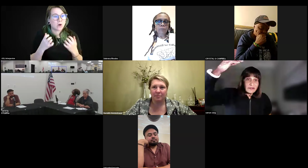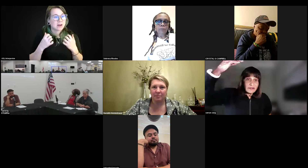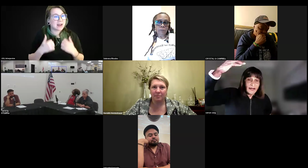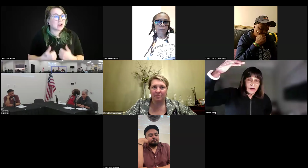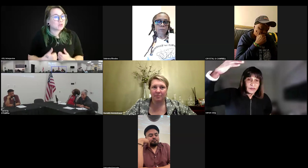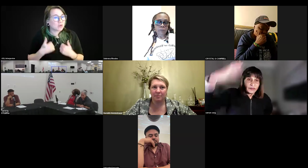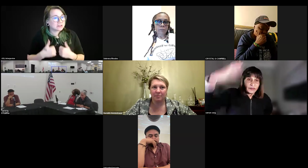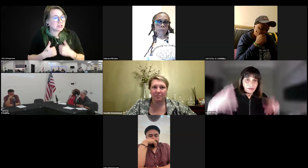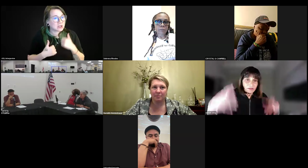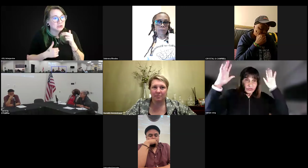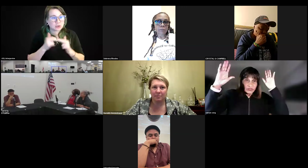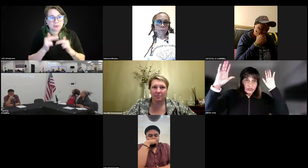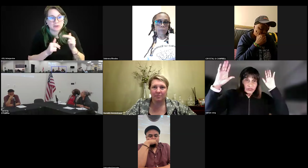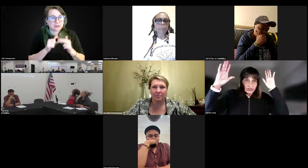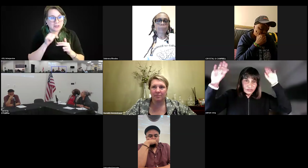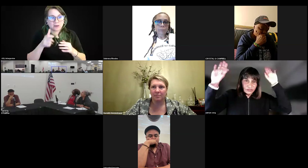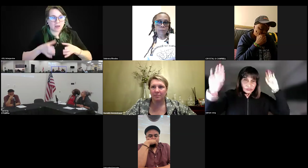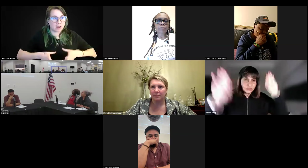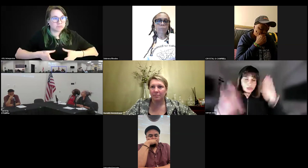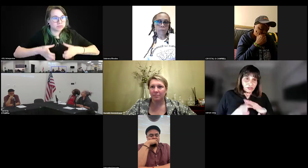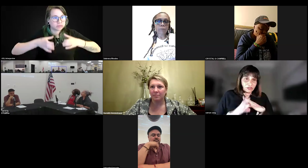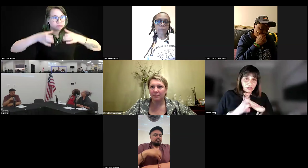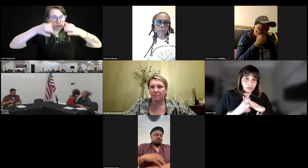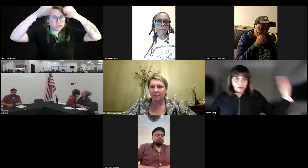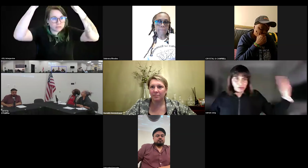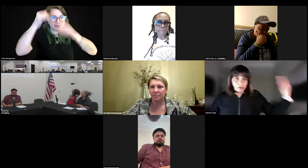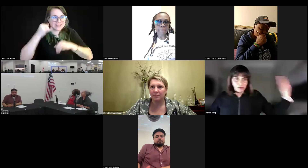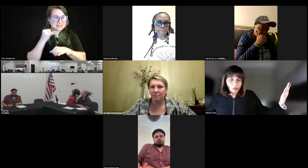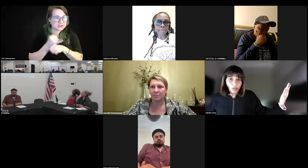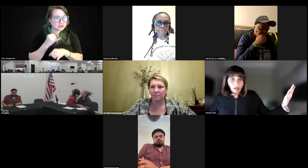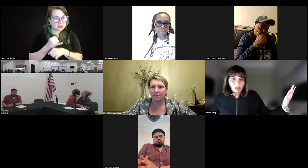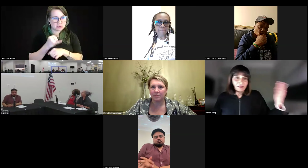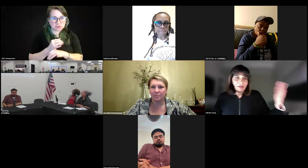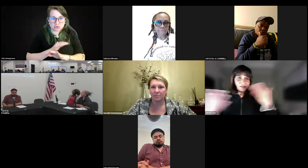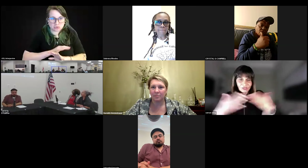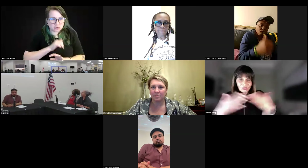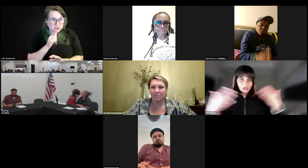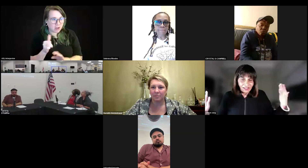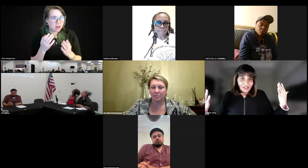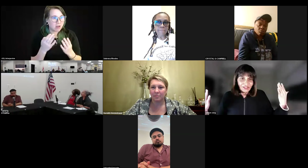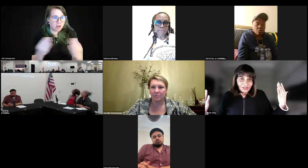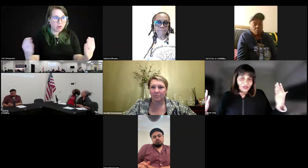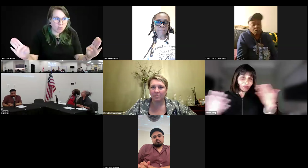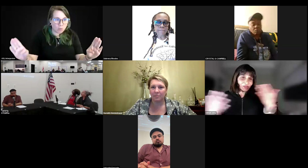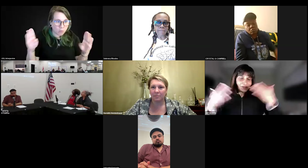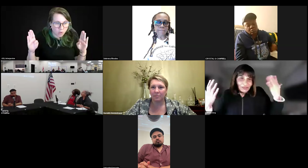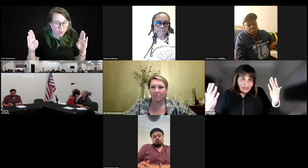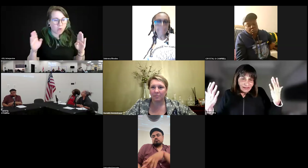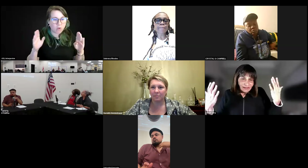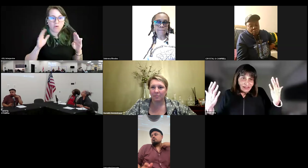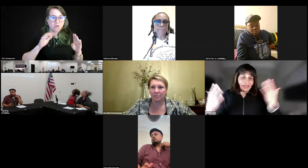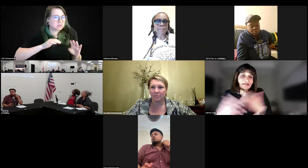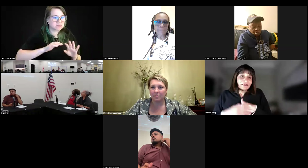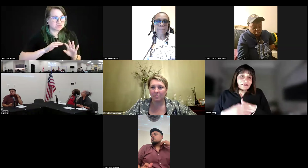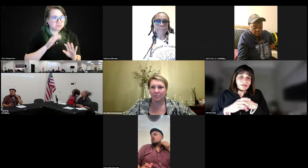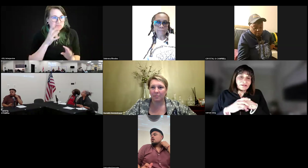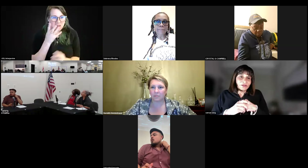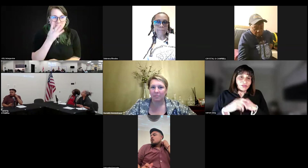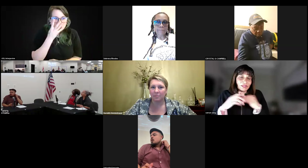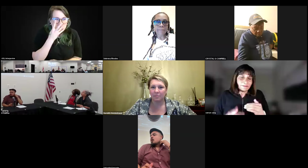which is not a tower, like institutional, which is not a wall, which was like